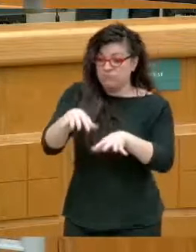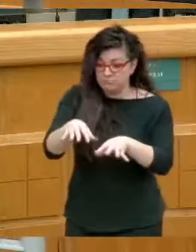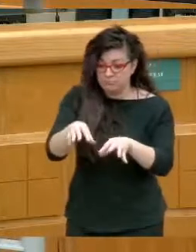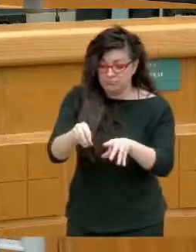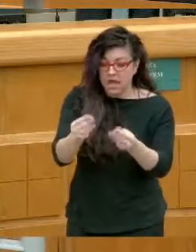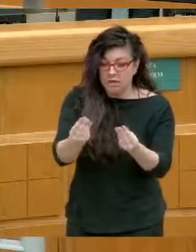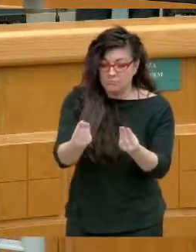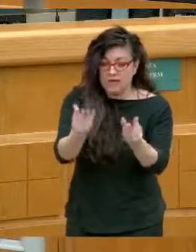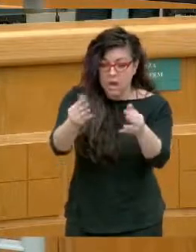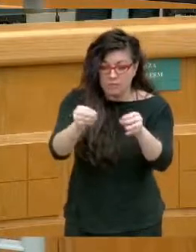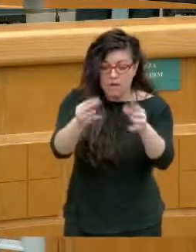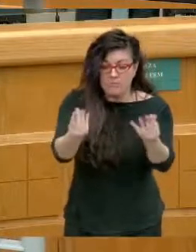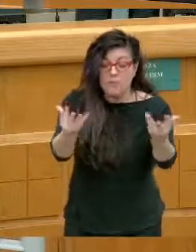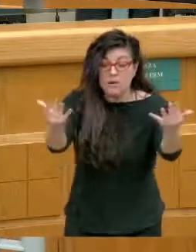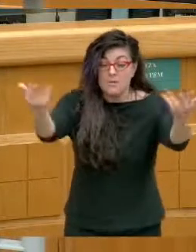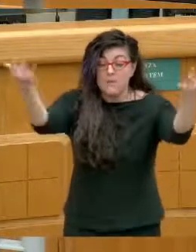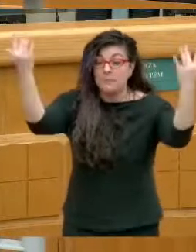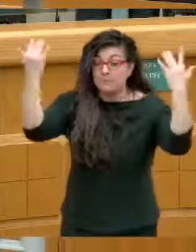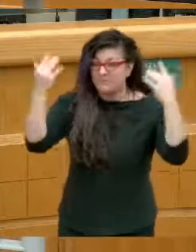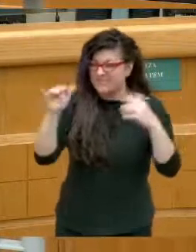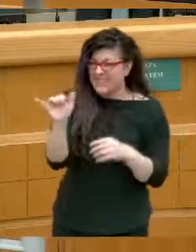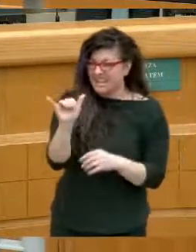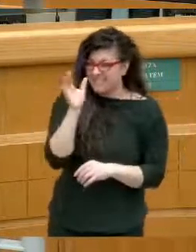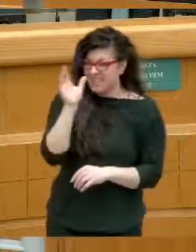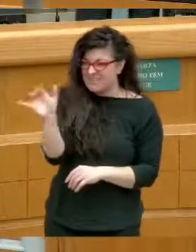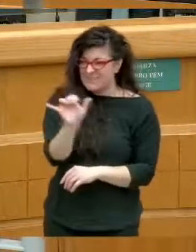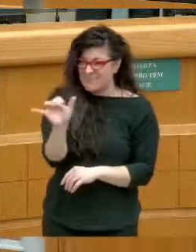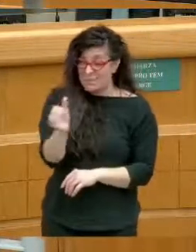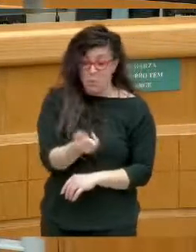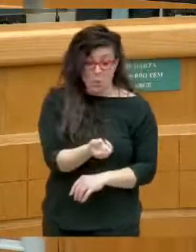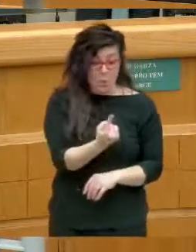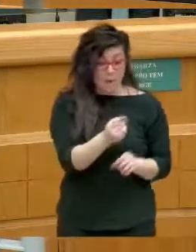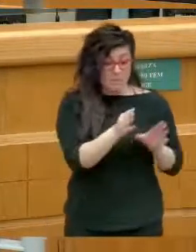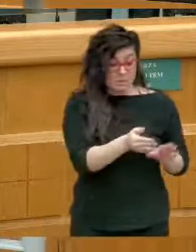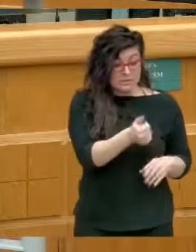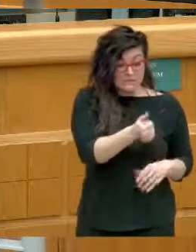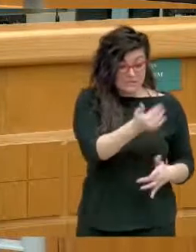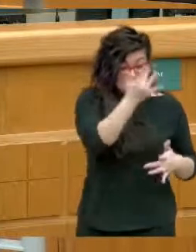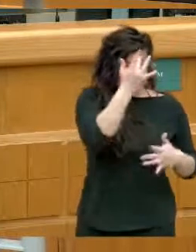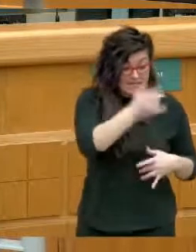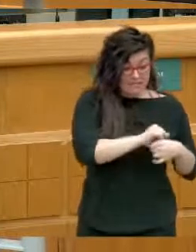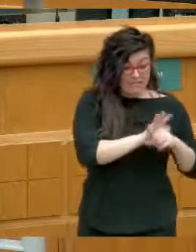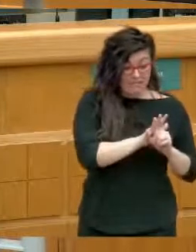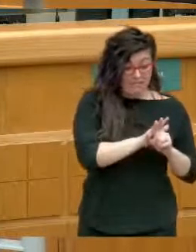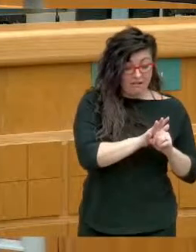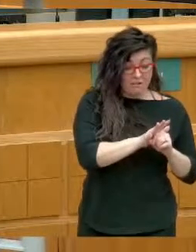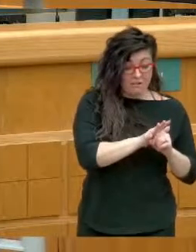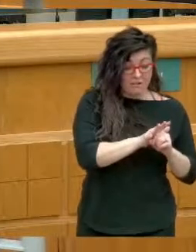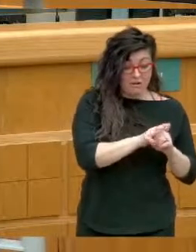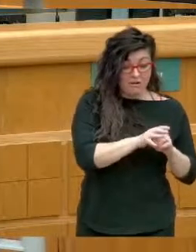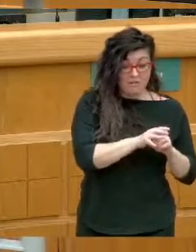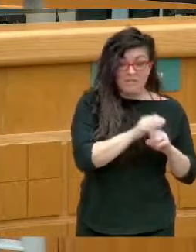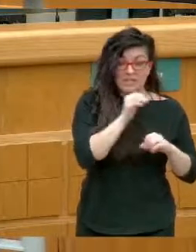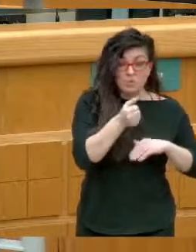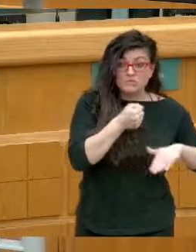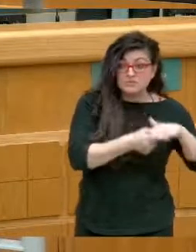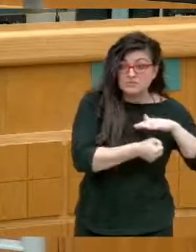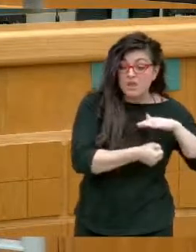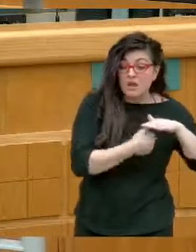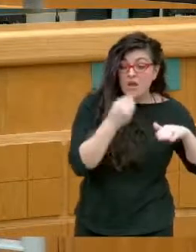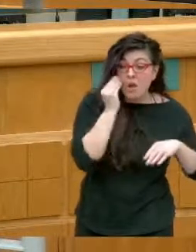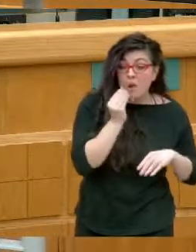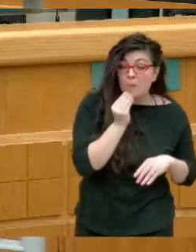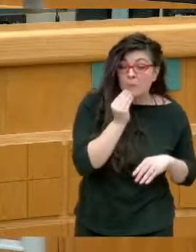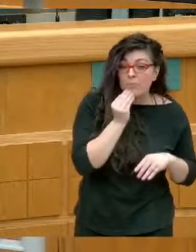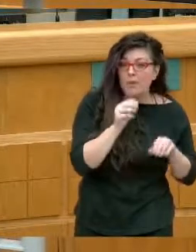they haven't built up an immunity to COVID-19, then those embers can catch. And the more embers there are,